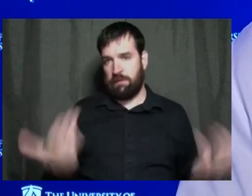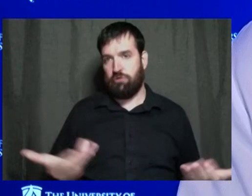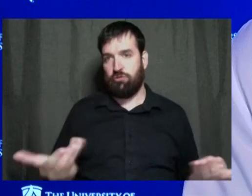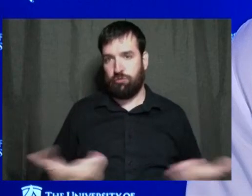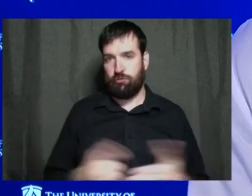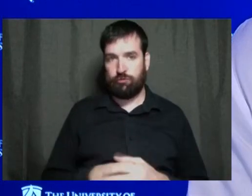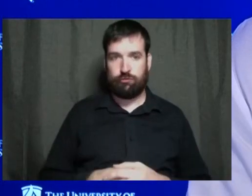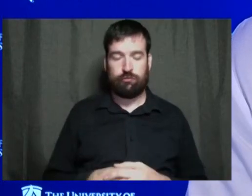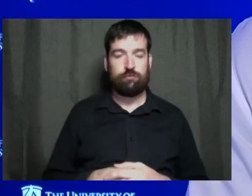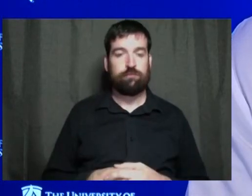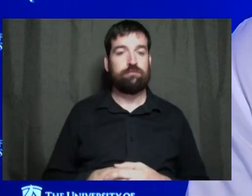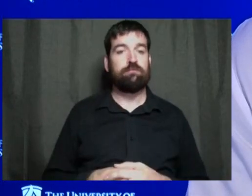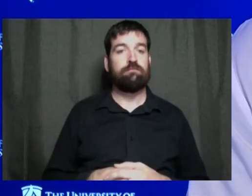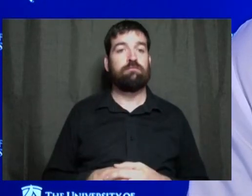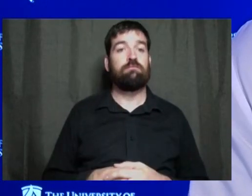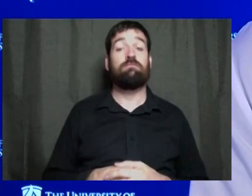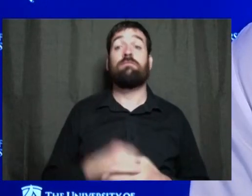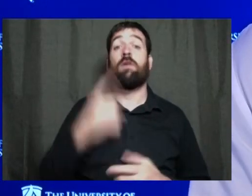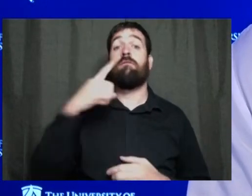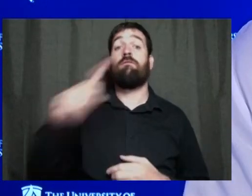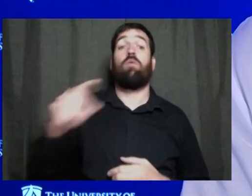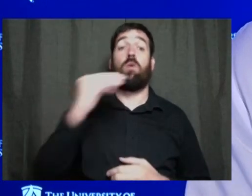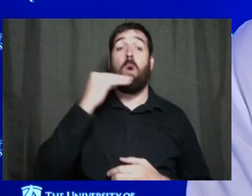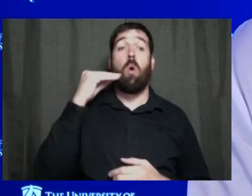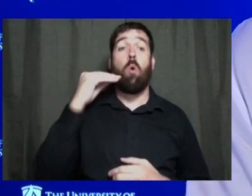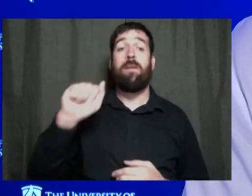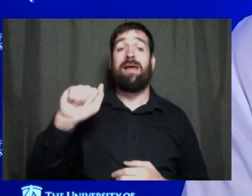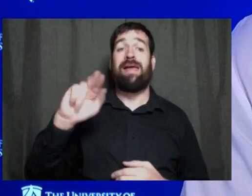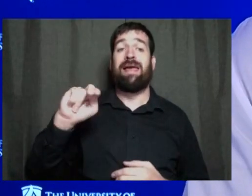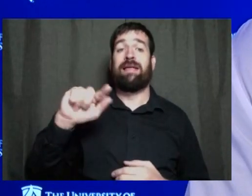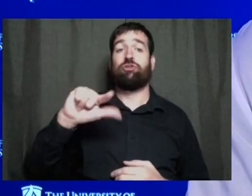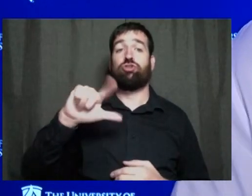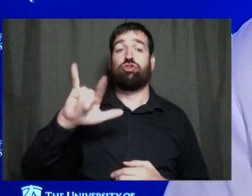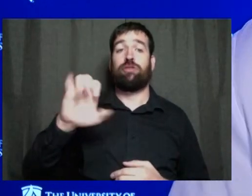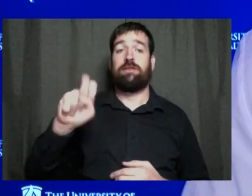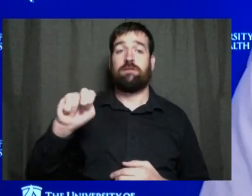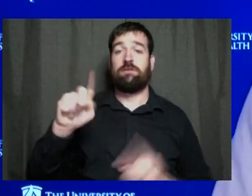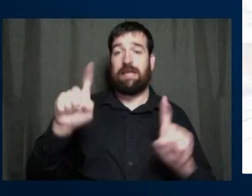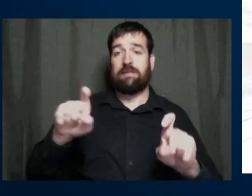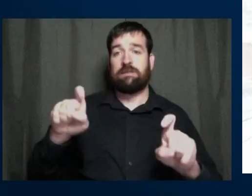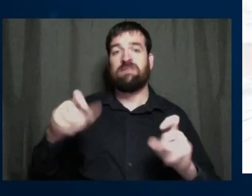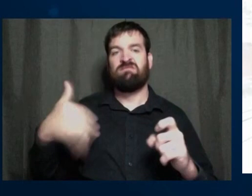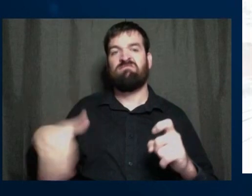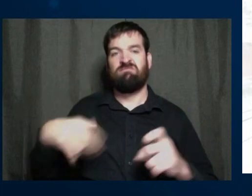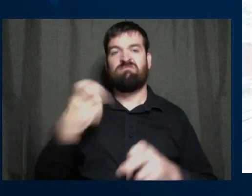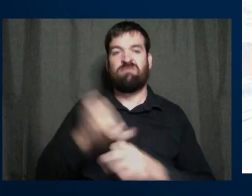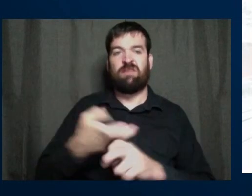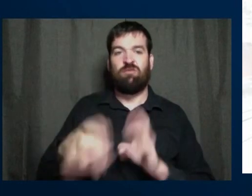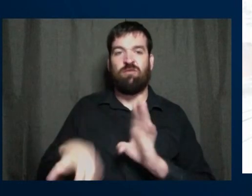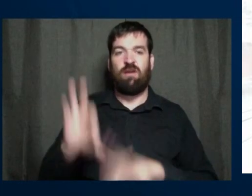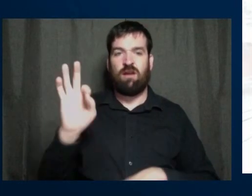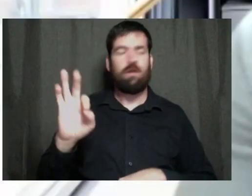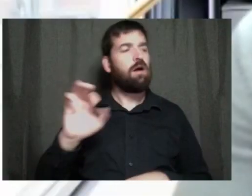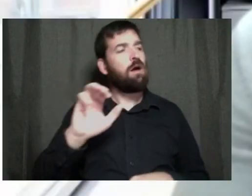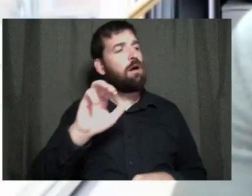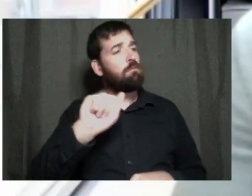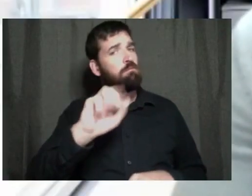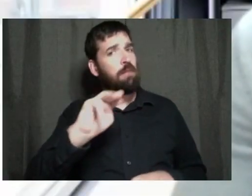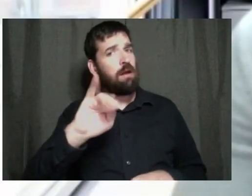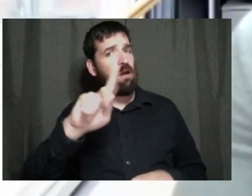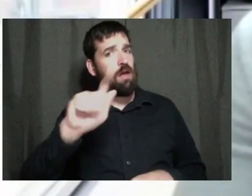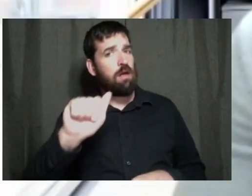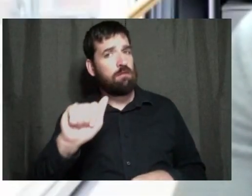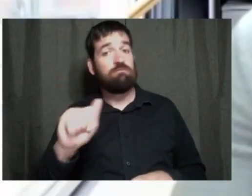for some of the things like the home antigen test, it is very difficult to find. Amanda, what can you add to that? Yeah, we actually have